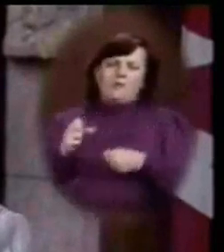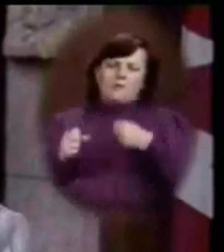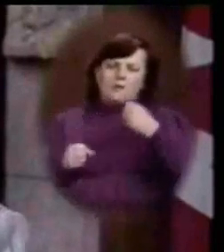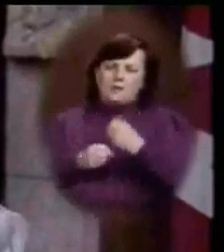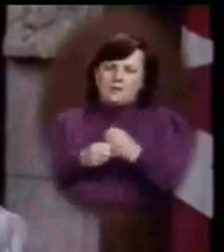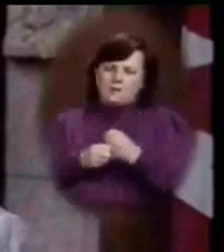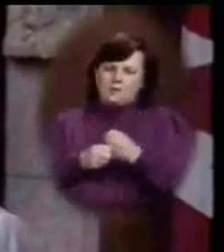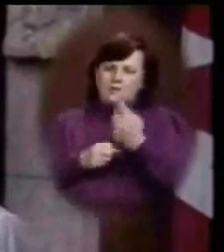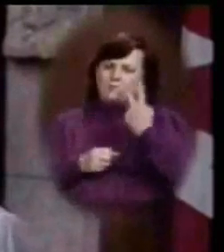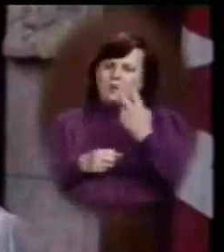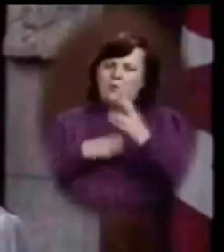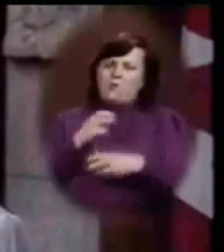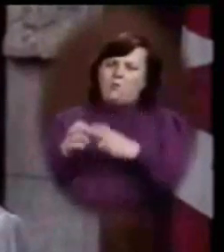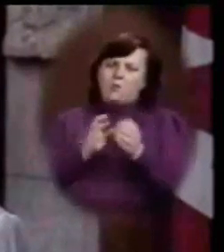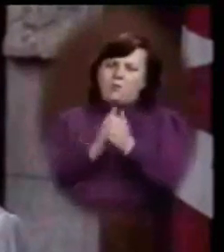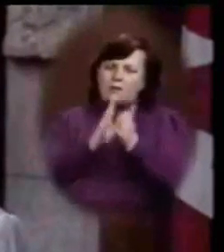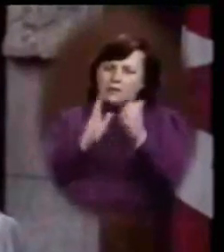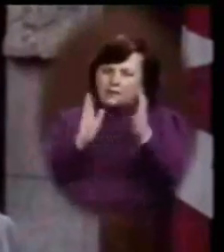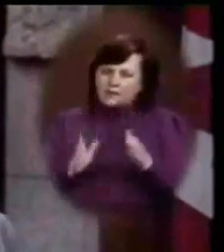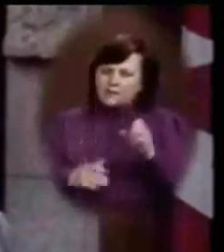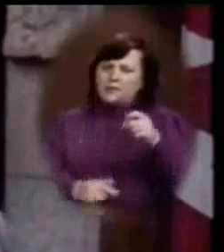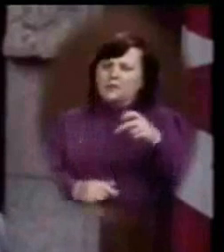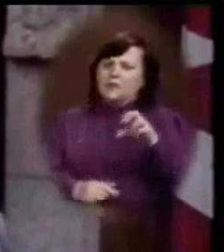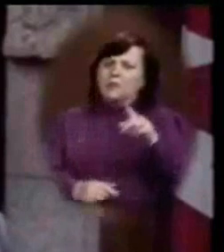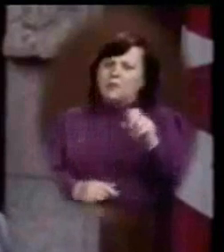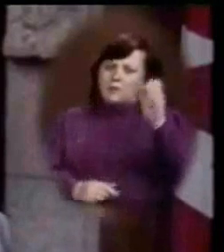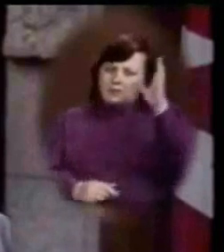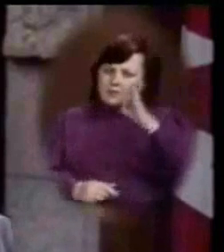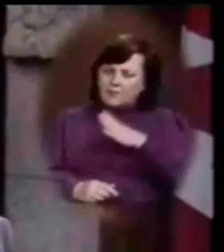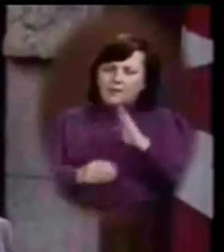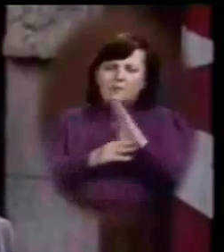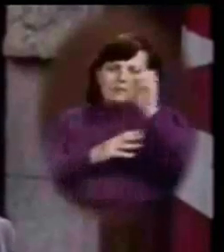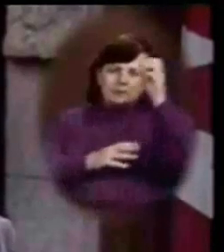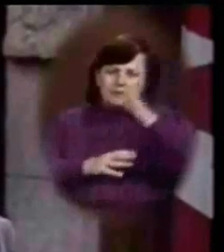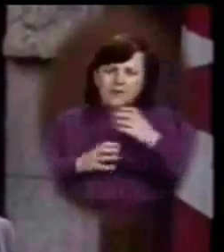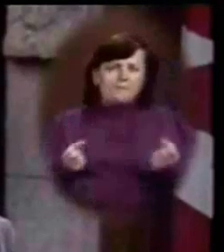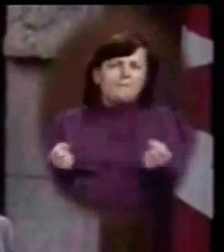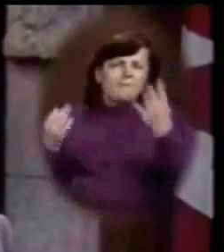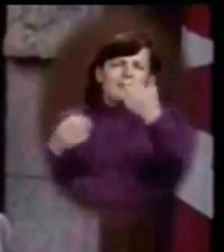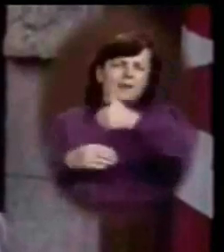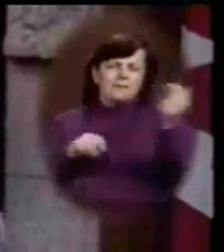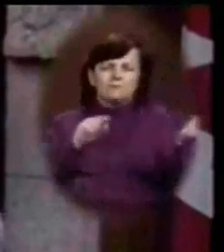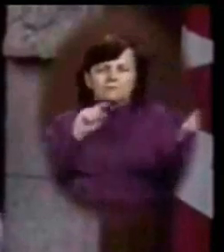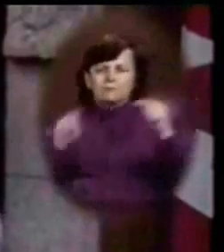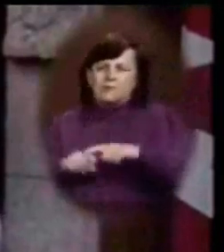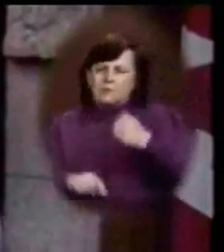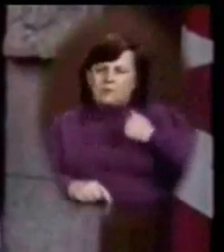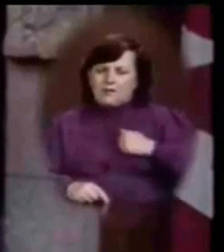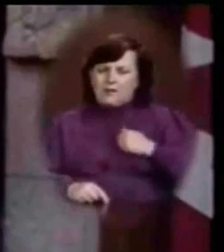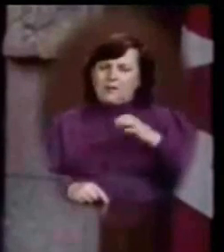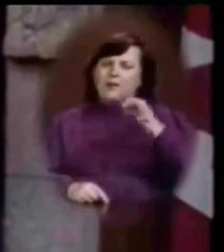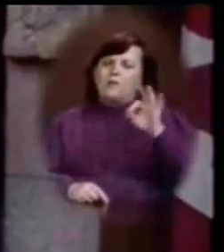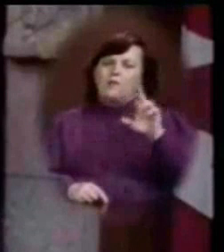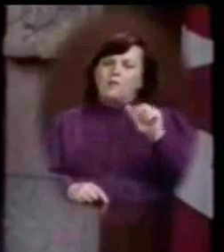a deficit, as mostly happens in our local authorities. They forget that the United States accepts the discipline of